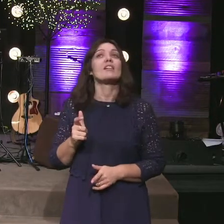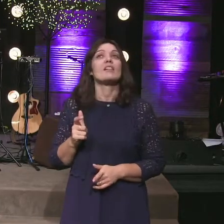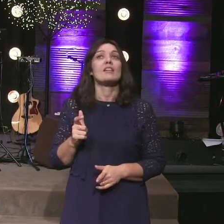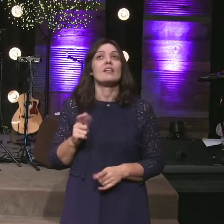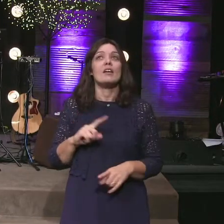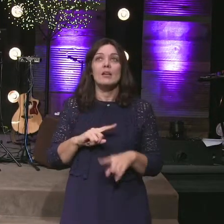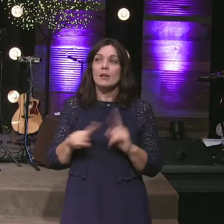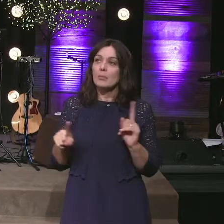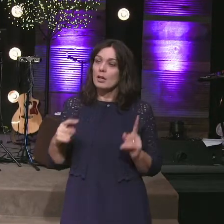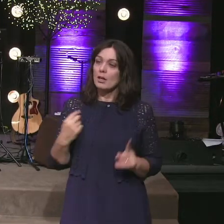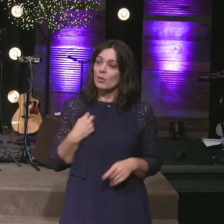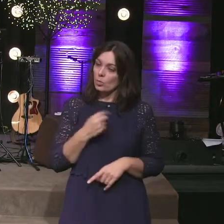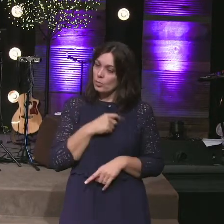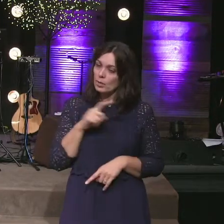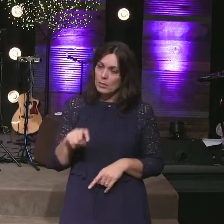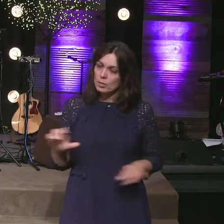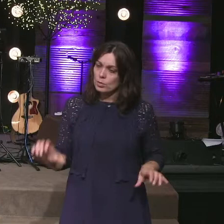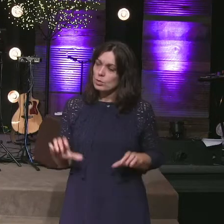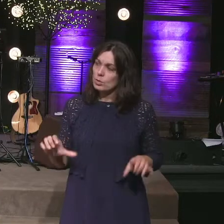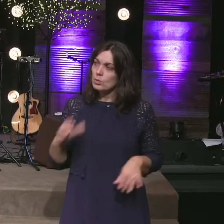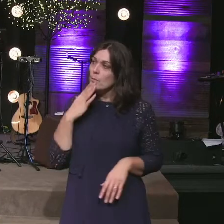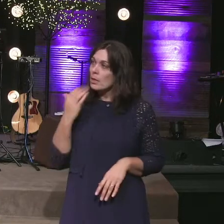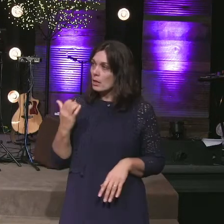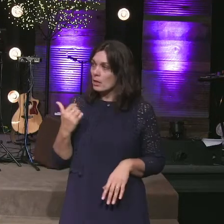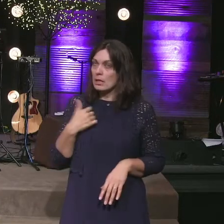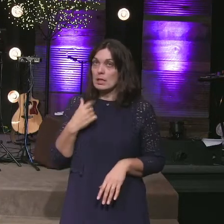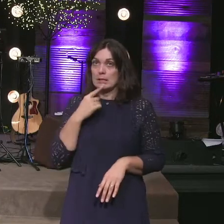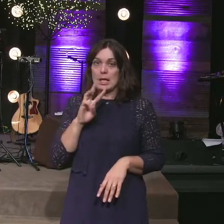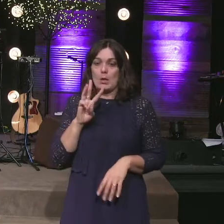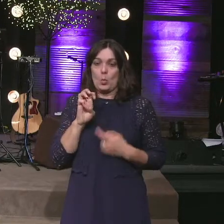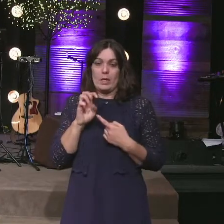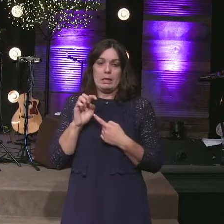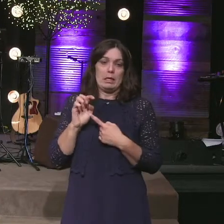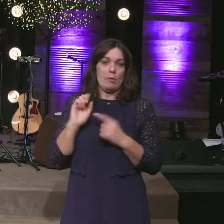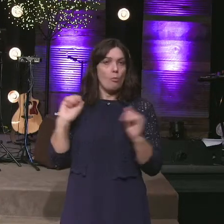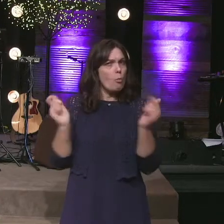got to do better. I say we, I mean all of us.